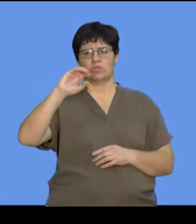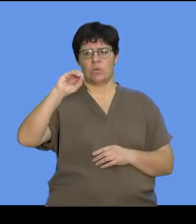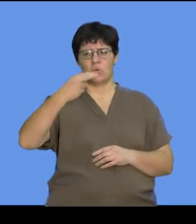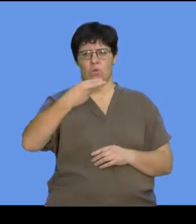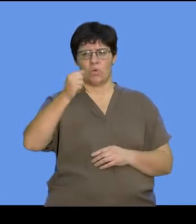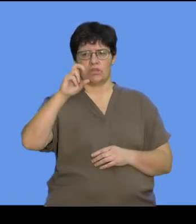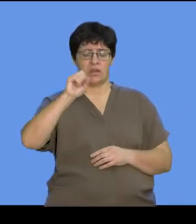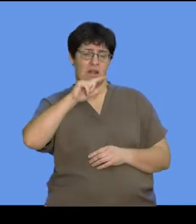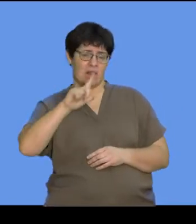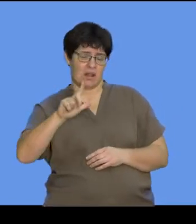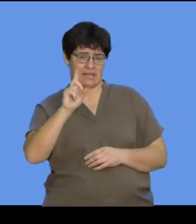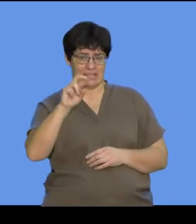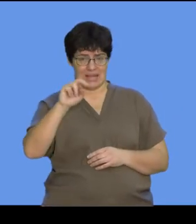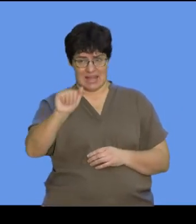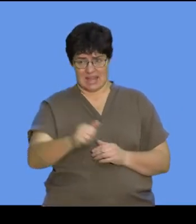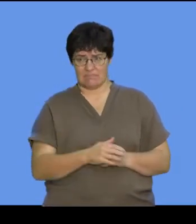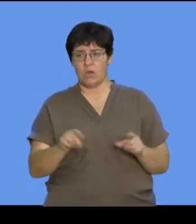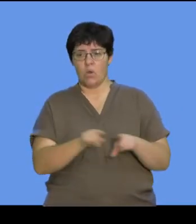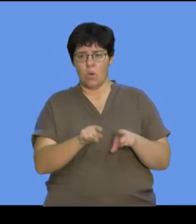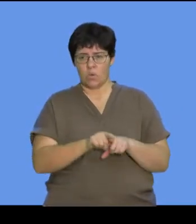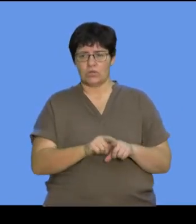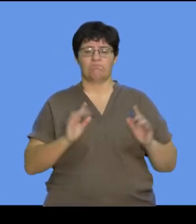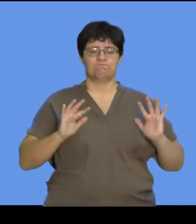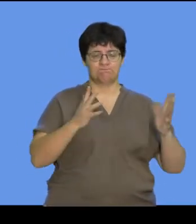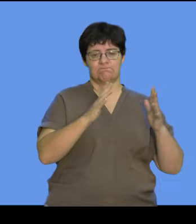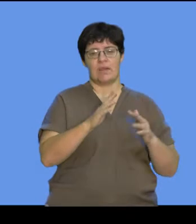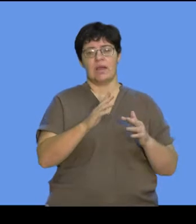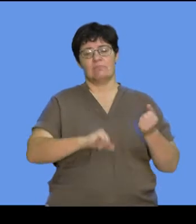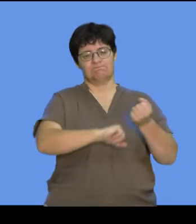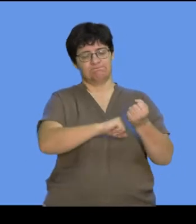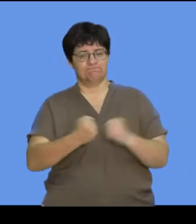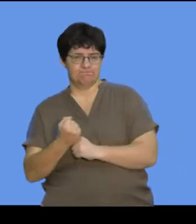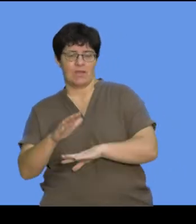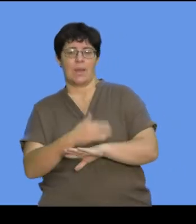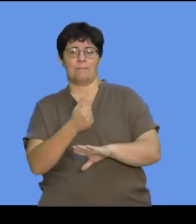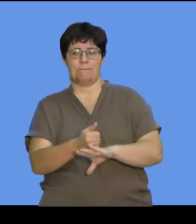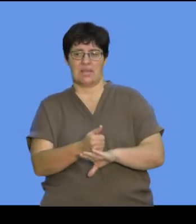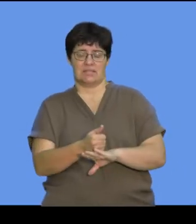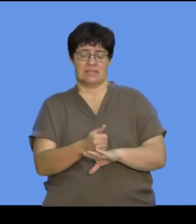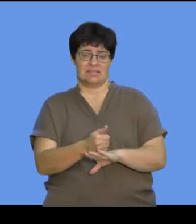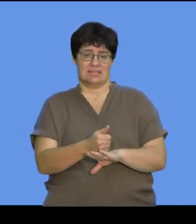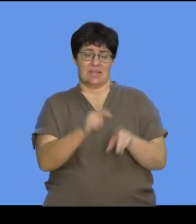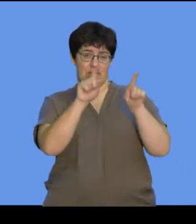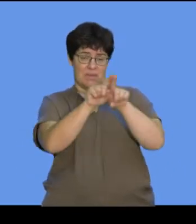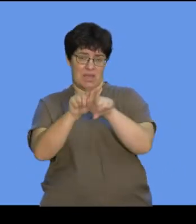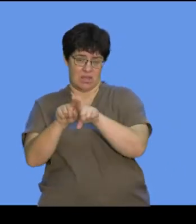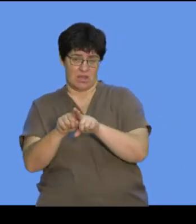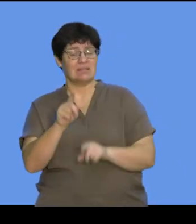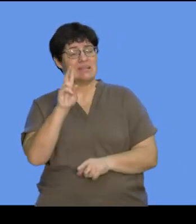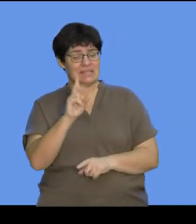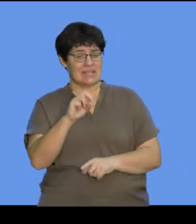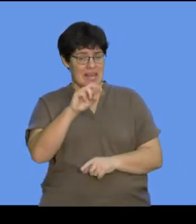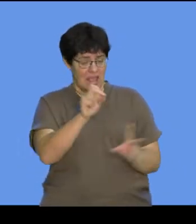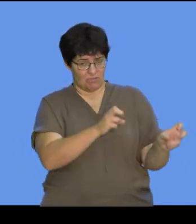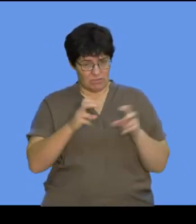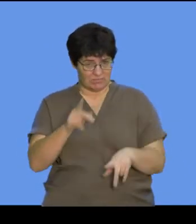DNA. We can also refer to complementary base pairing, especially when we look at DNA replication, and we're going to possibly get